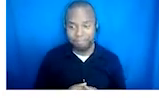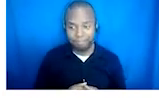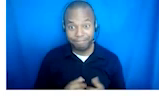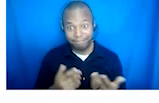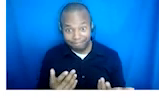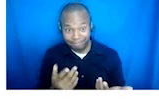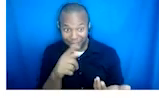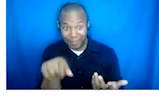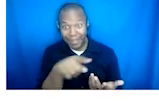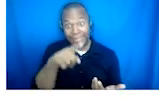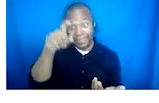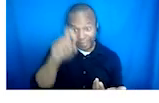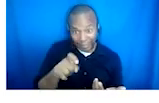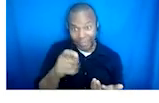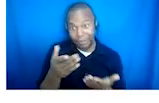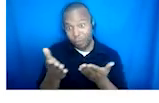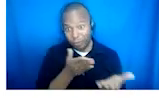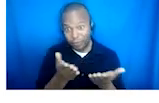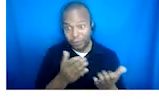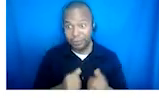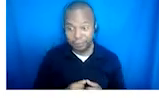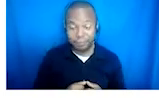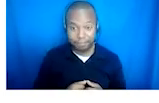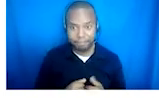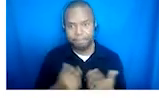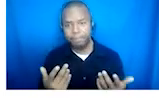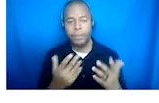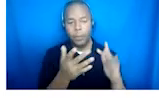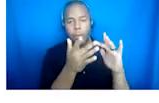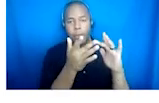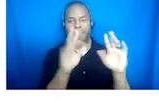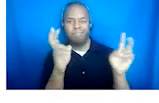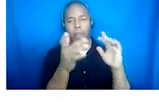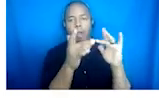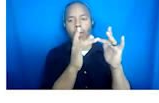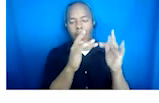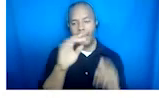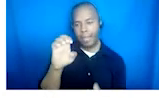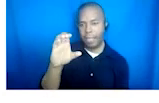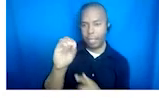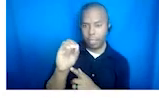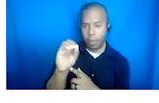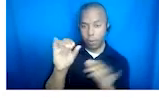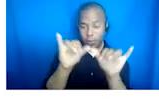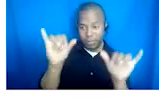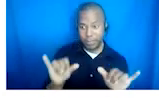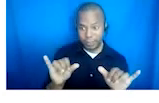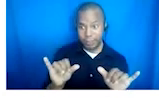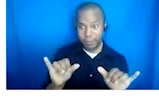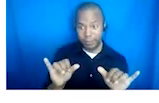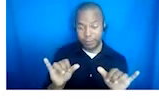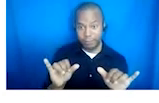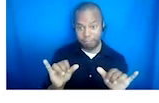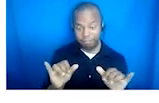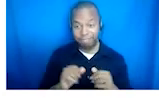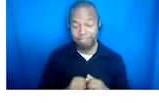those services. So the online ecosystem basically means that we have a virtual. Yes,